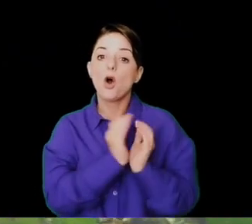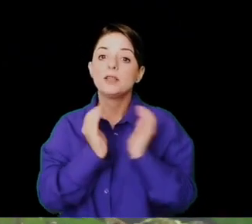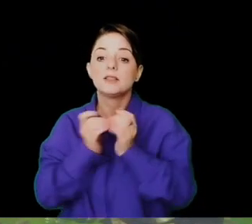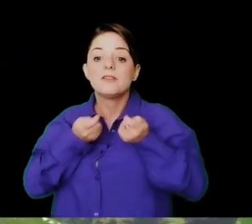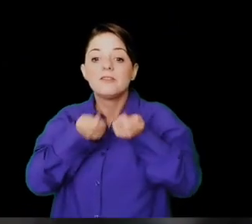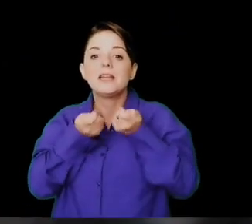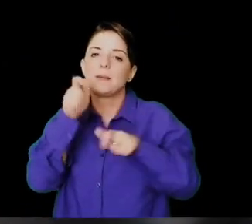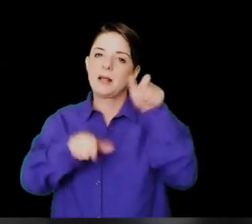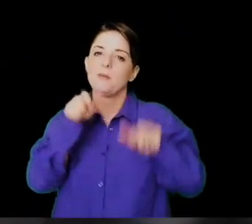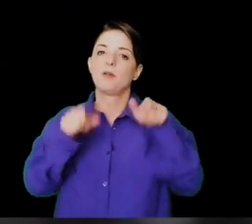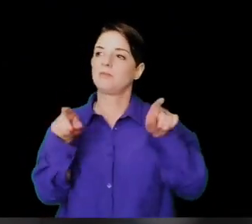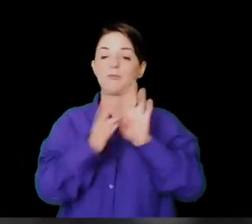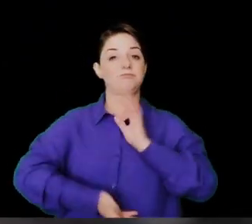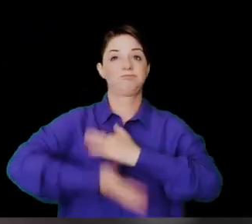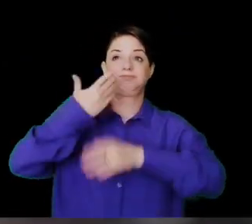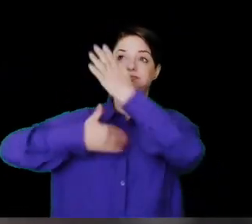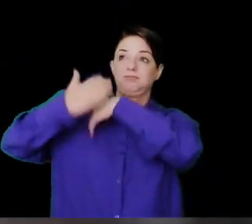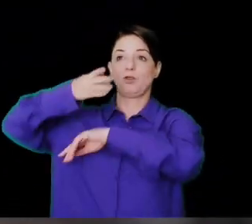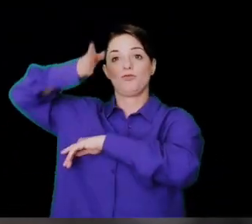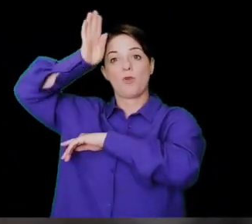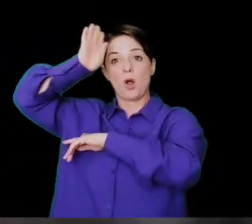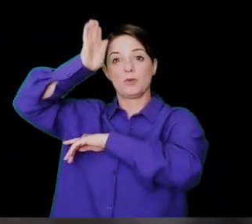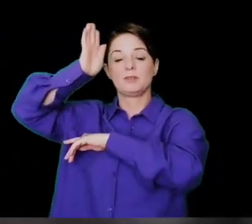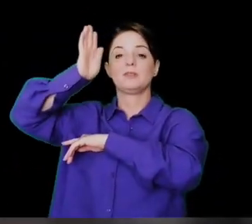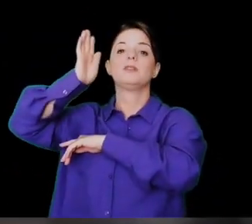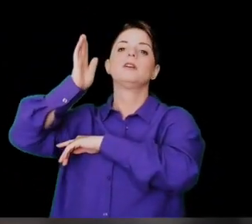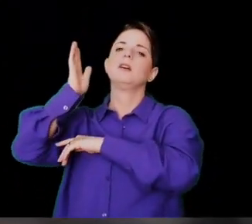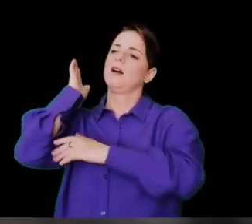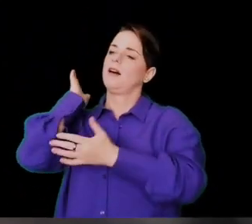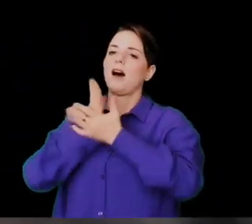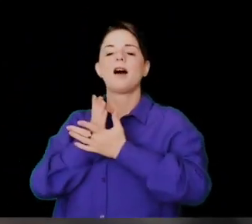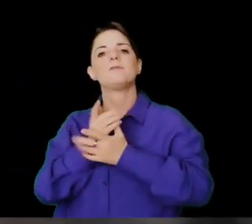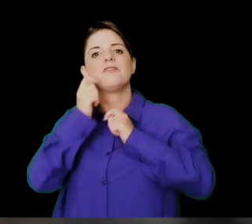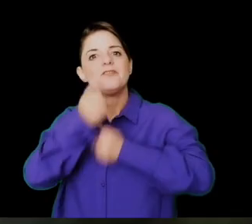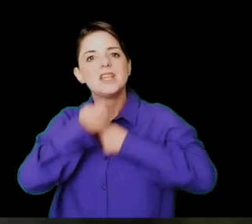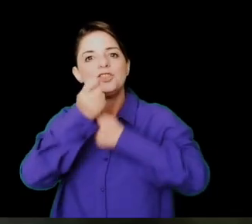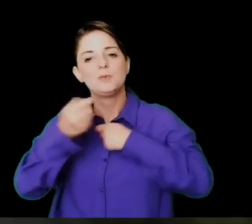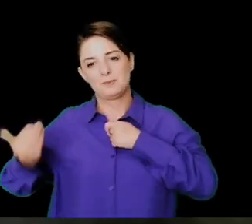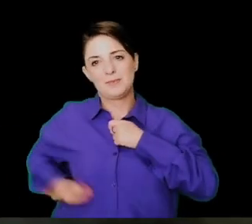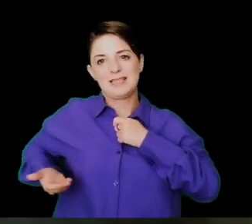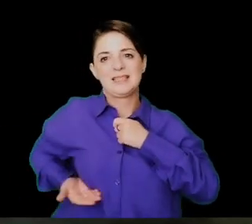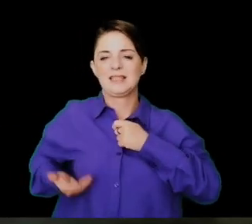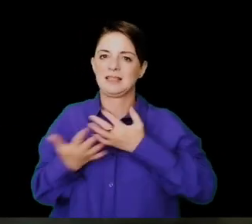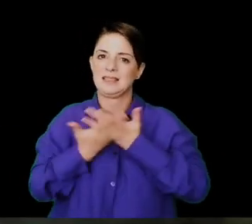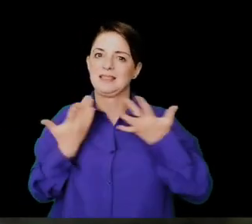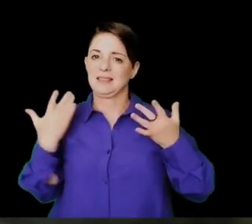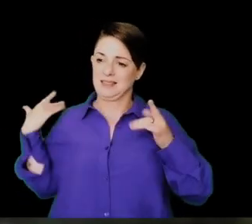Oysters feed people too. Right back to Roman times, the Solent has supported a significant oyster